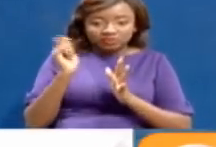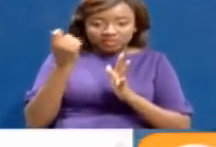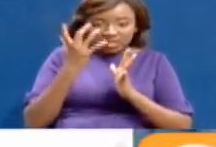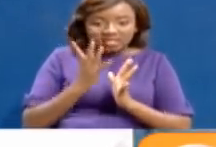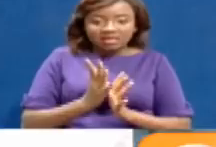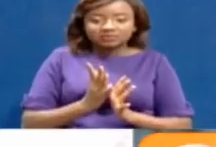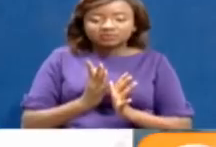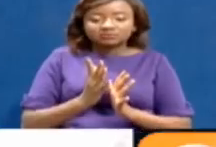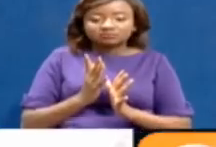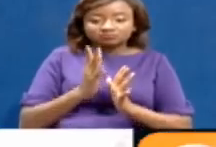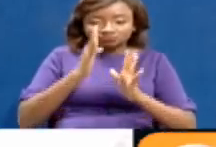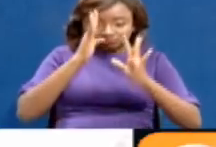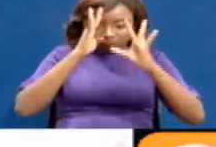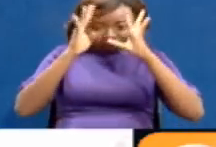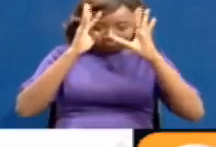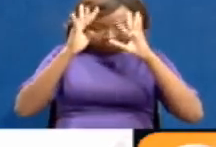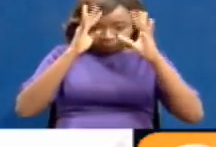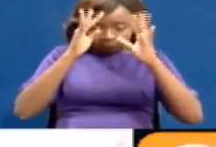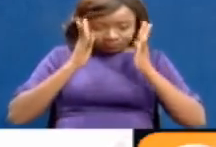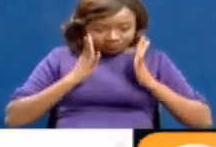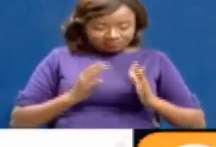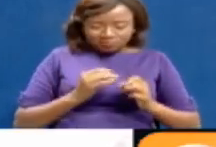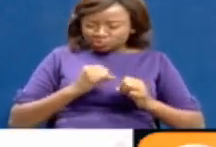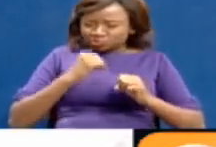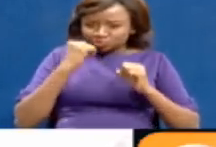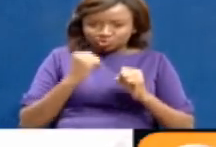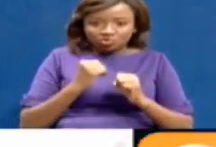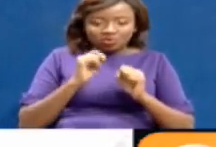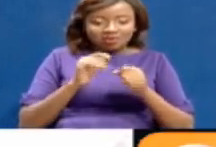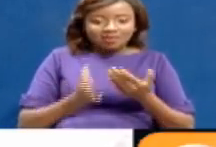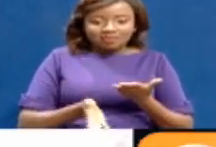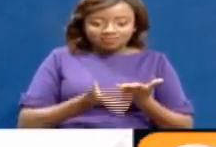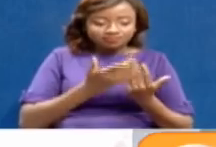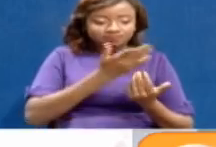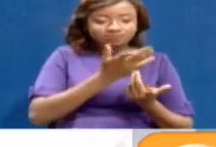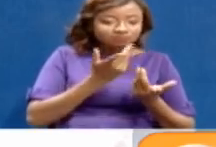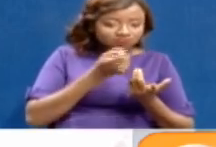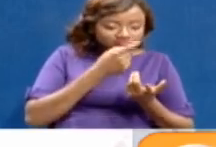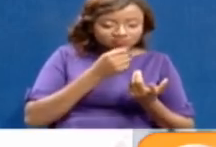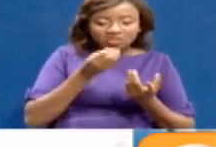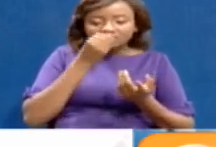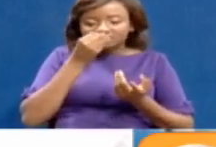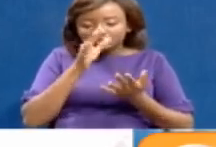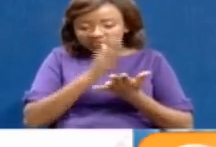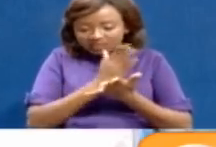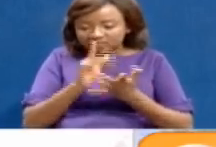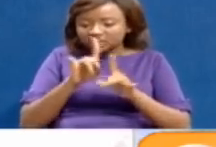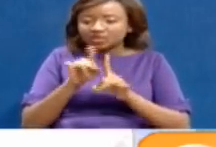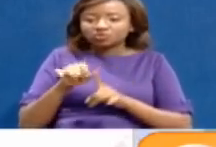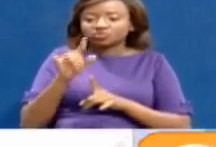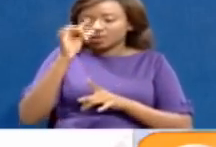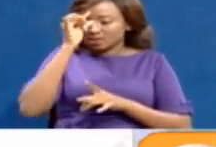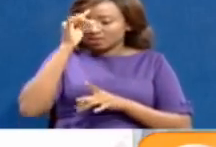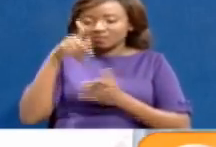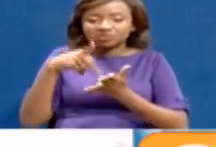entrepreneurs and innovators have the unique opportunity of making inroads into the pharmaceutical sector, processed food sector, and even